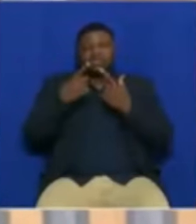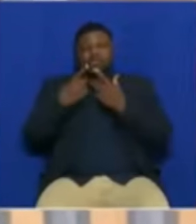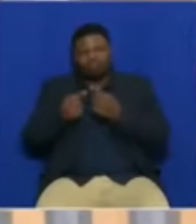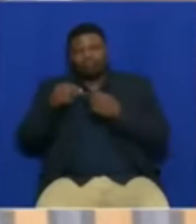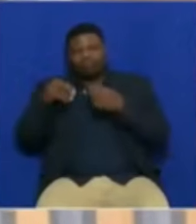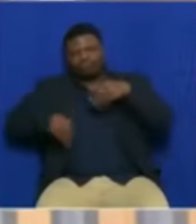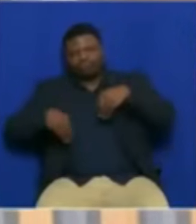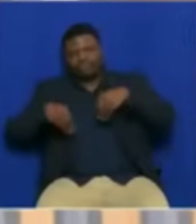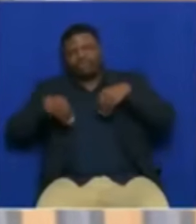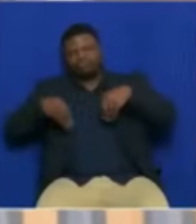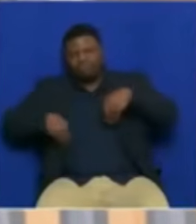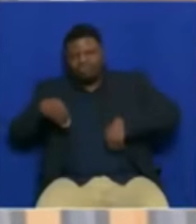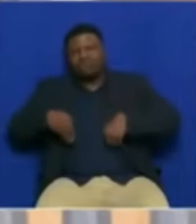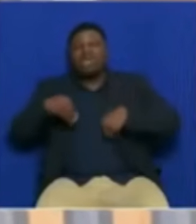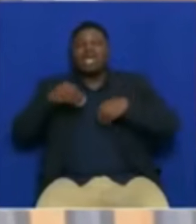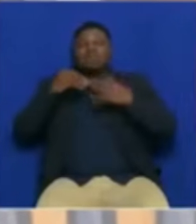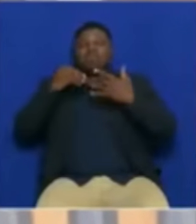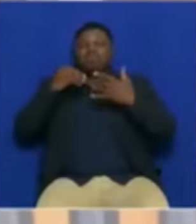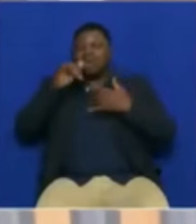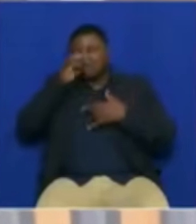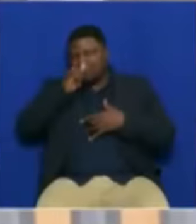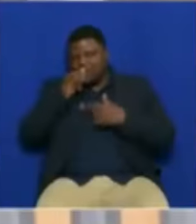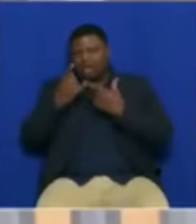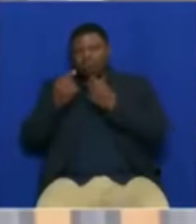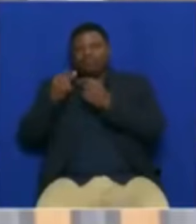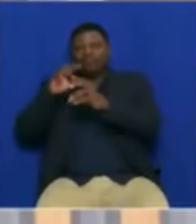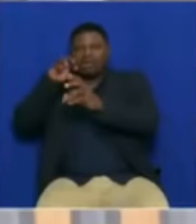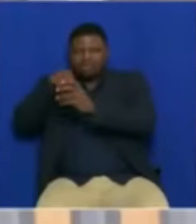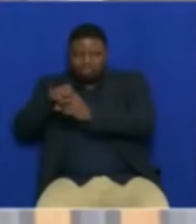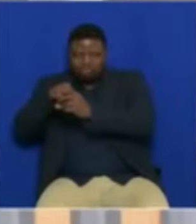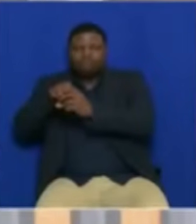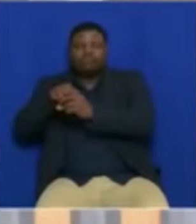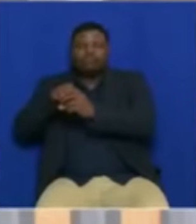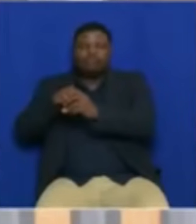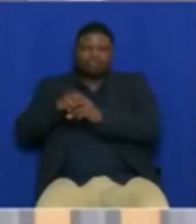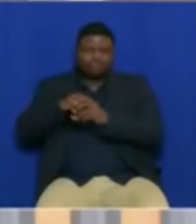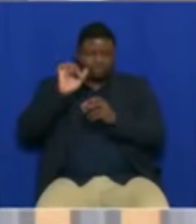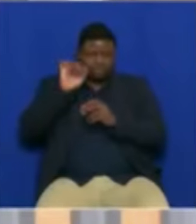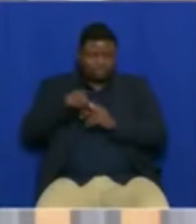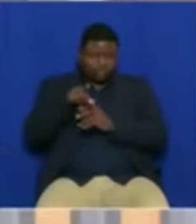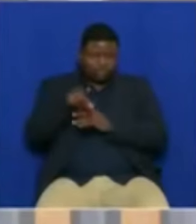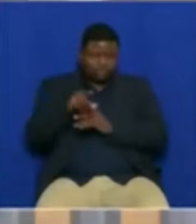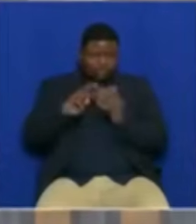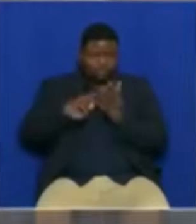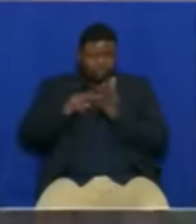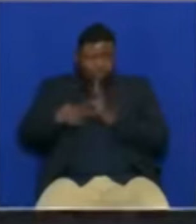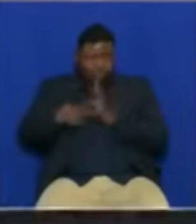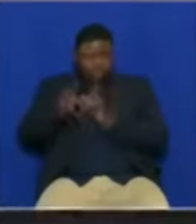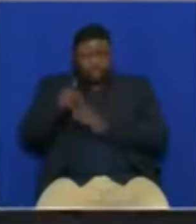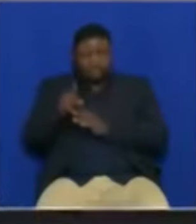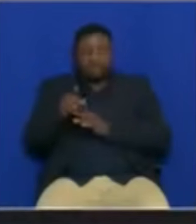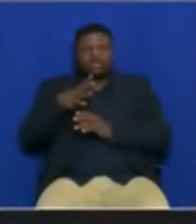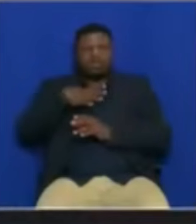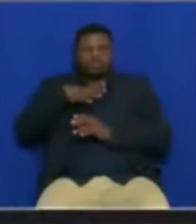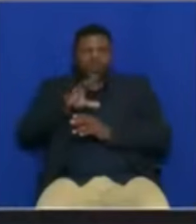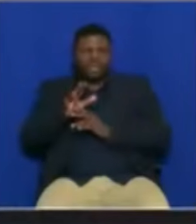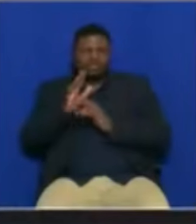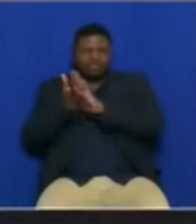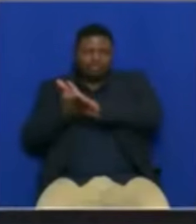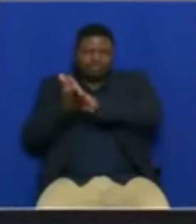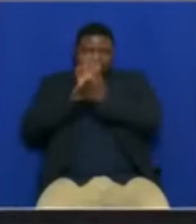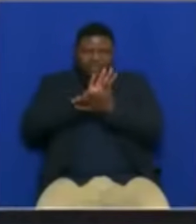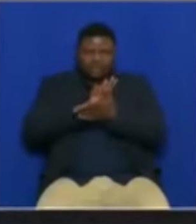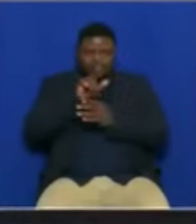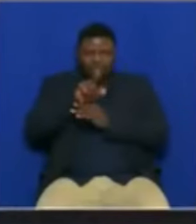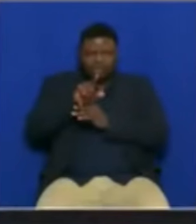you've accused of being part of the plan to capture crime intelligence. But we have other names